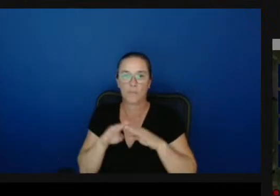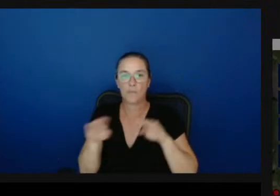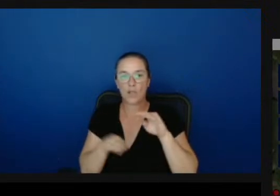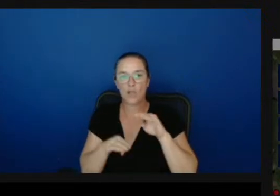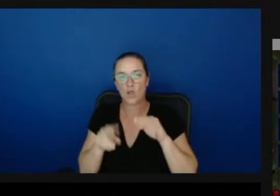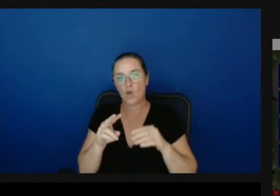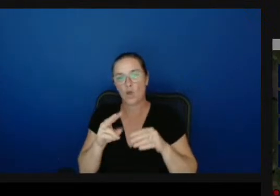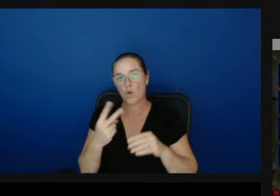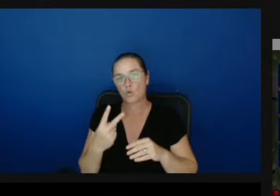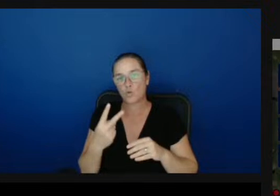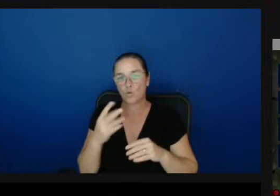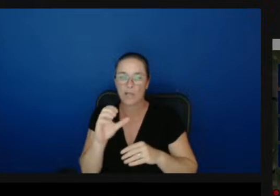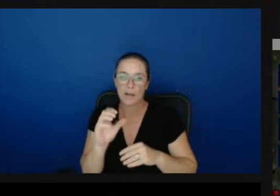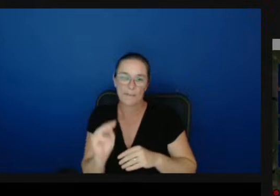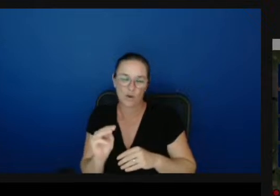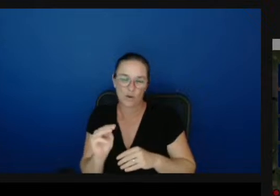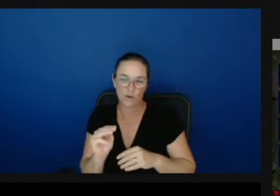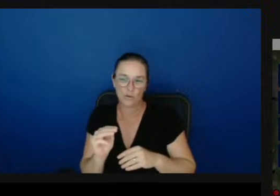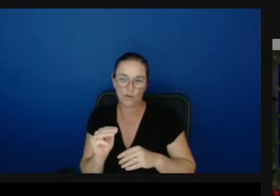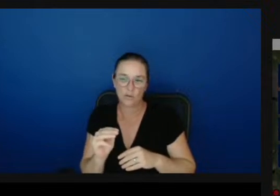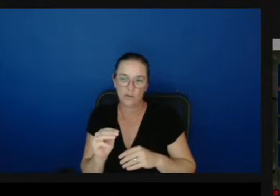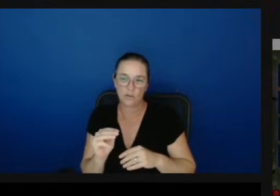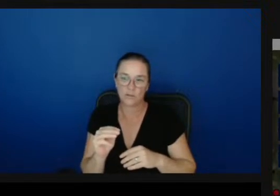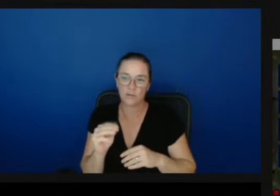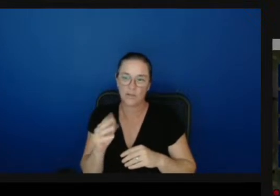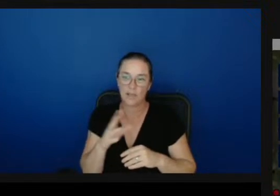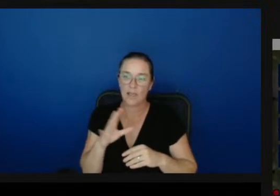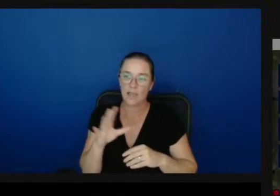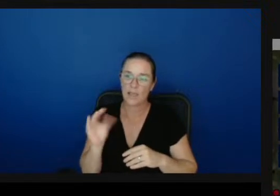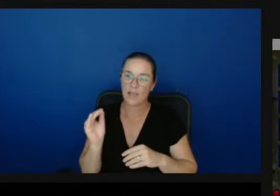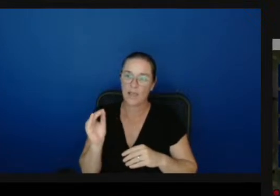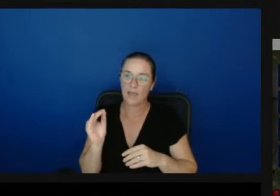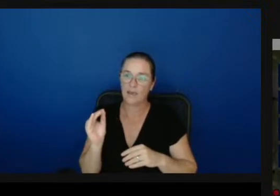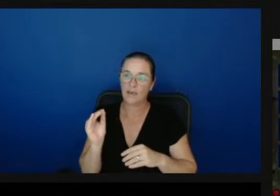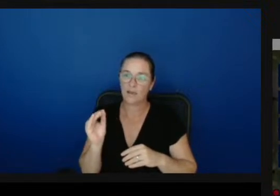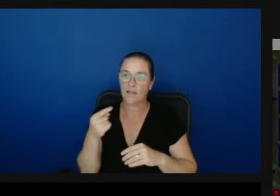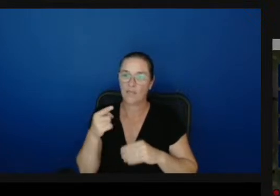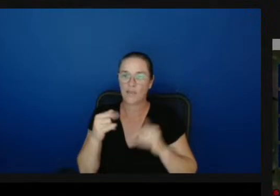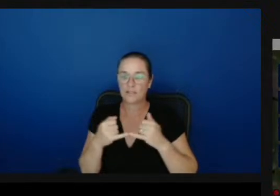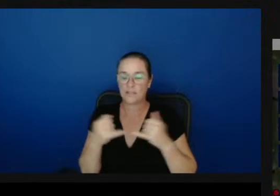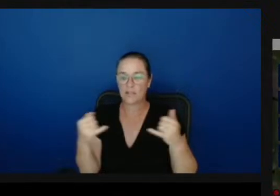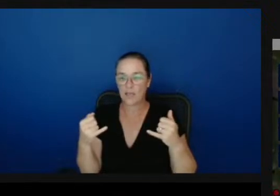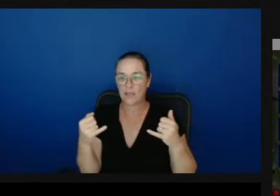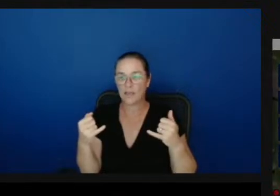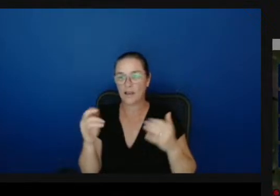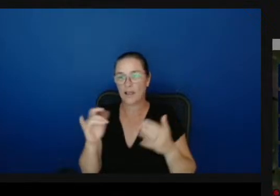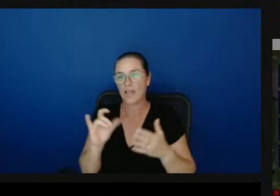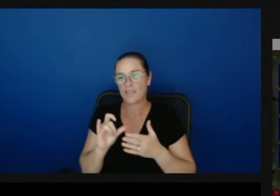centimeters, we'll call it. And we'll come to maybe this line as a generous